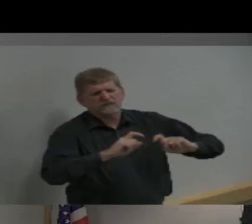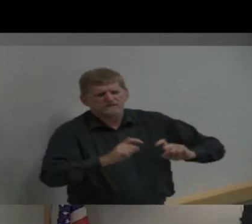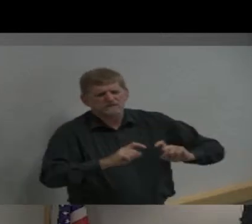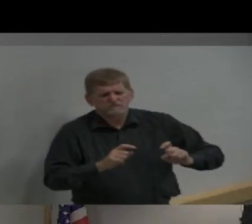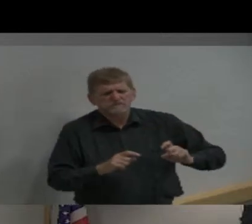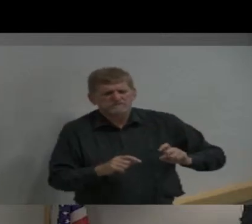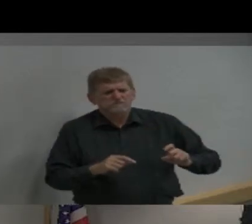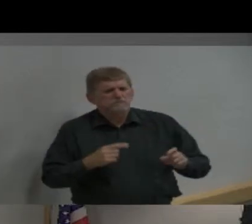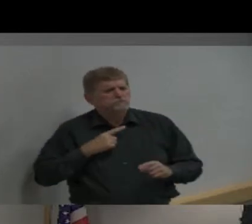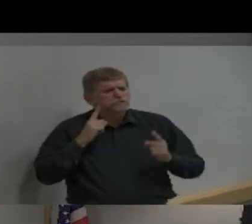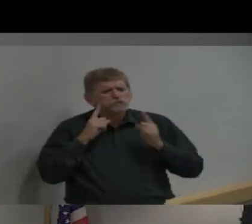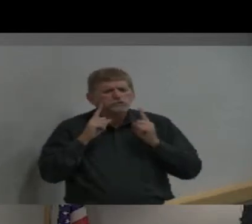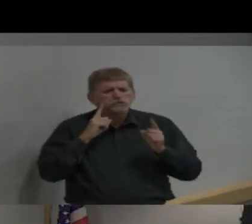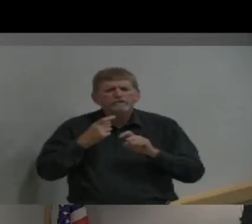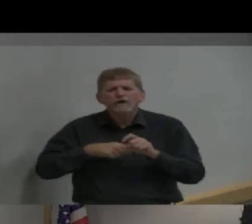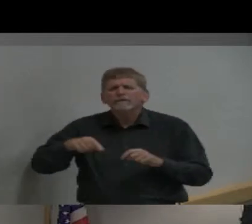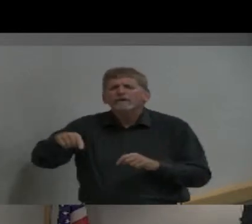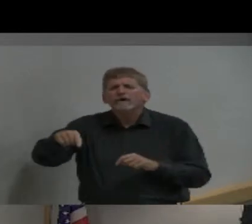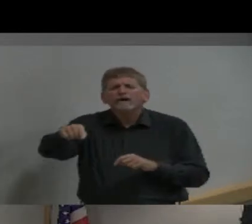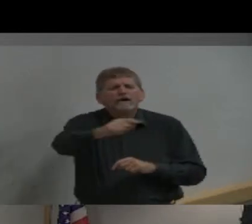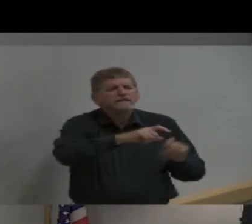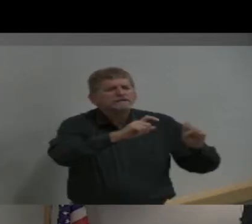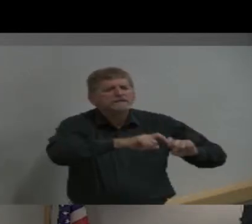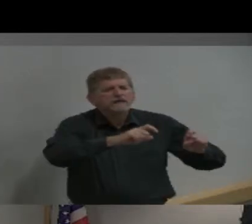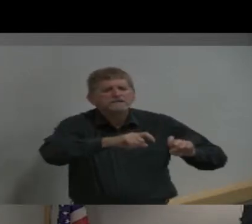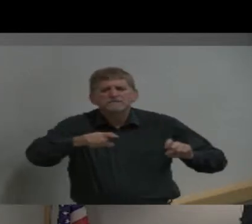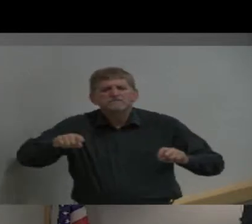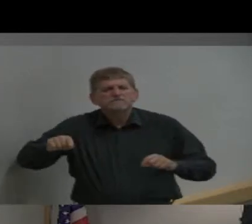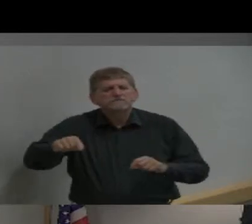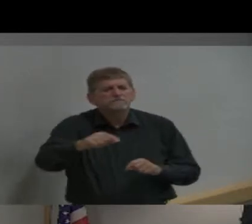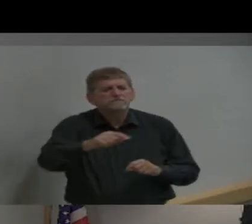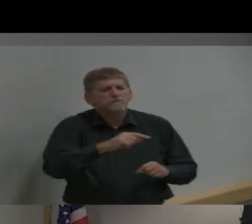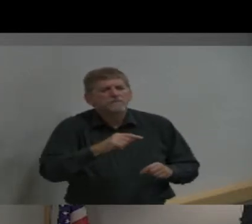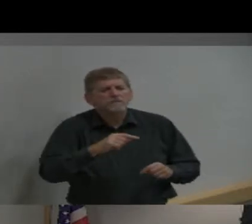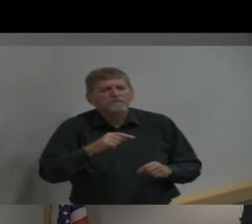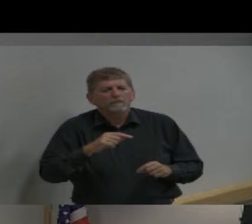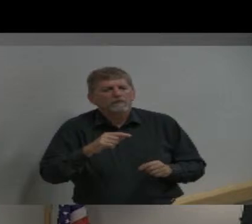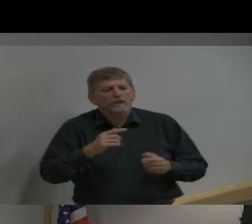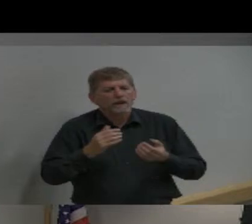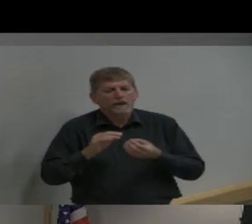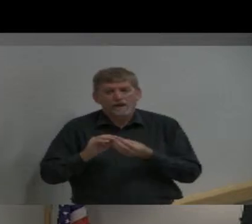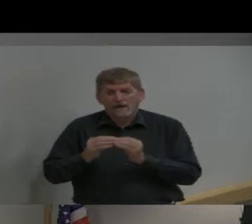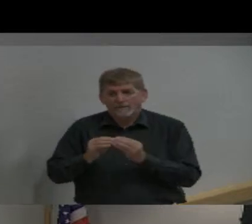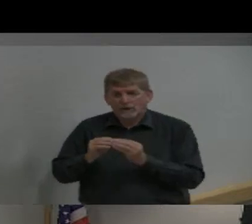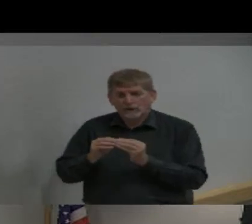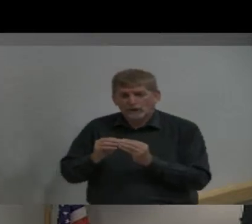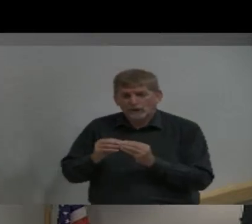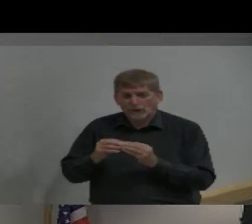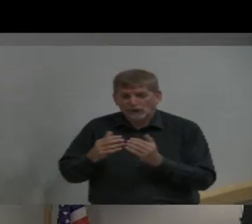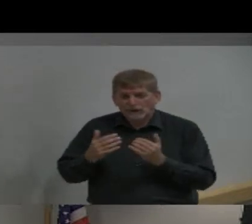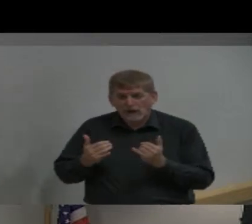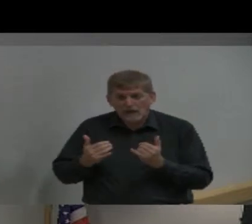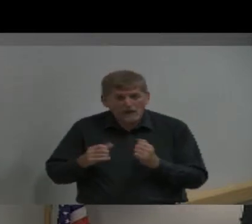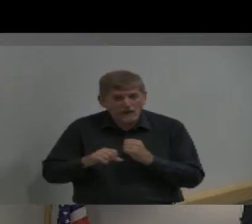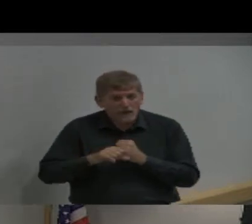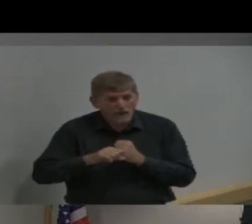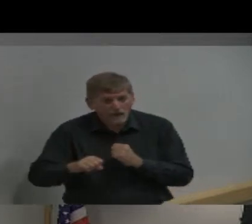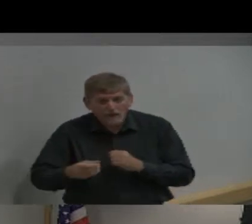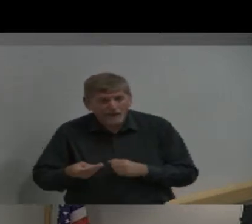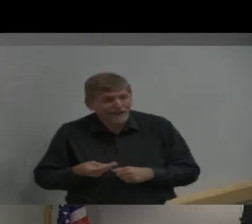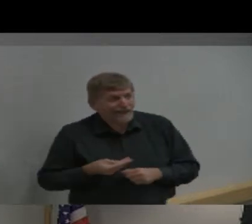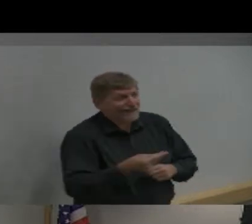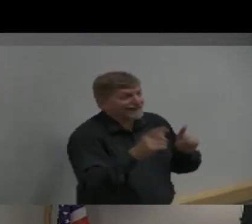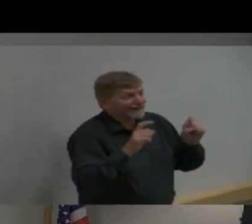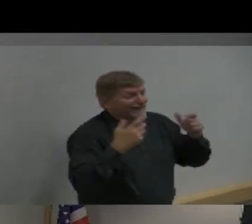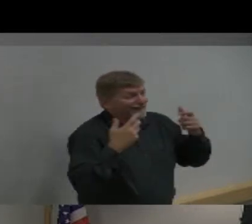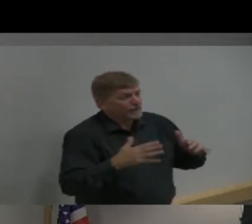testing sites is that because of the number of tests, it is taking a little longer to get the results back. So whereas it used to be